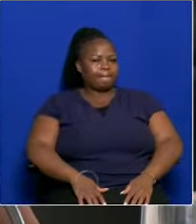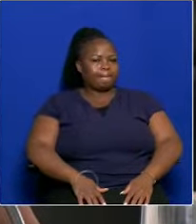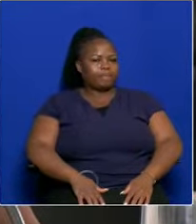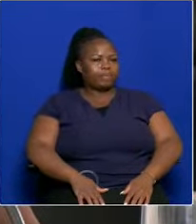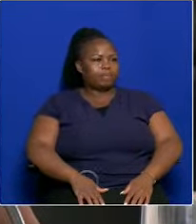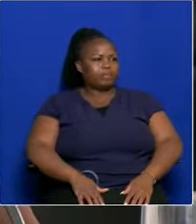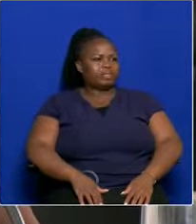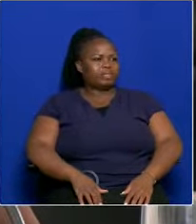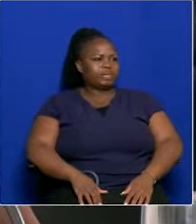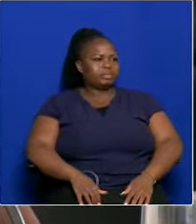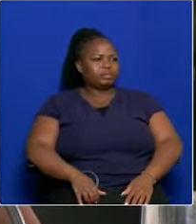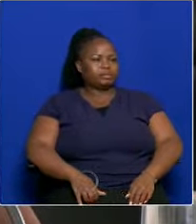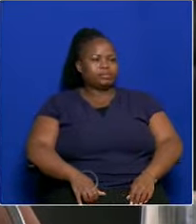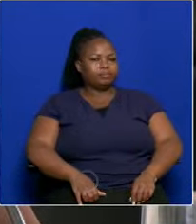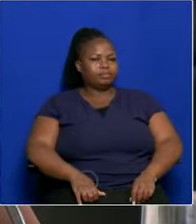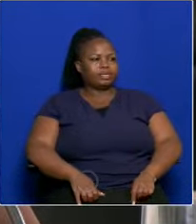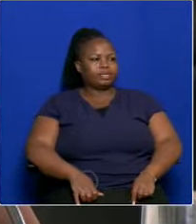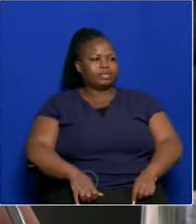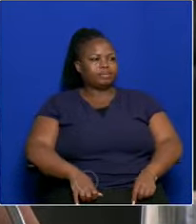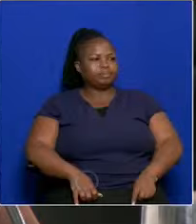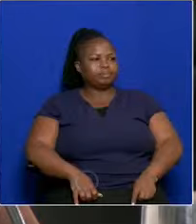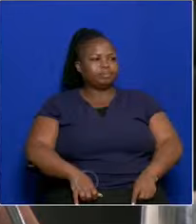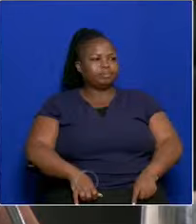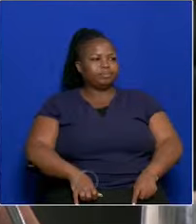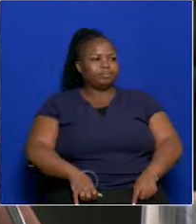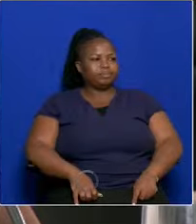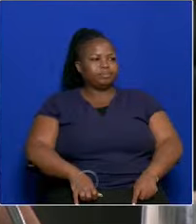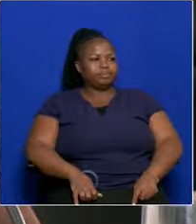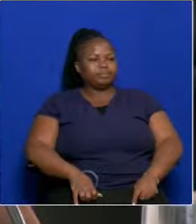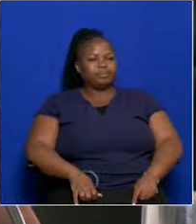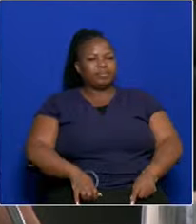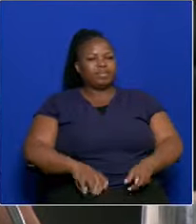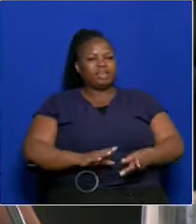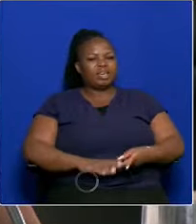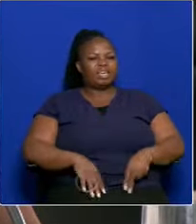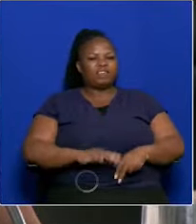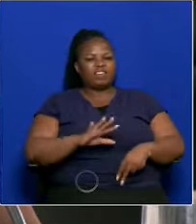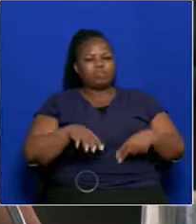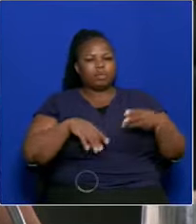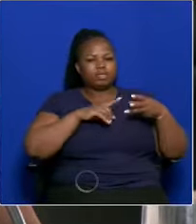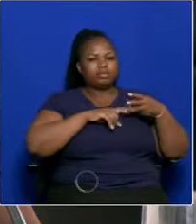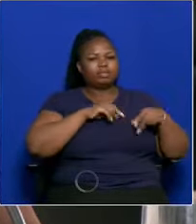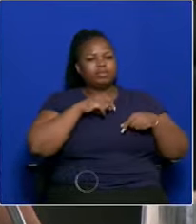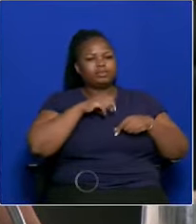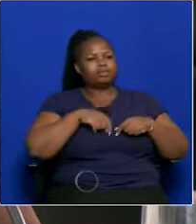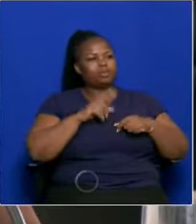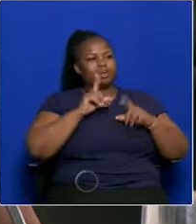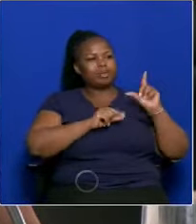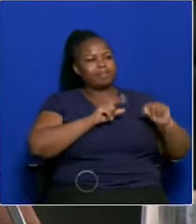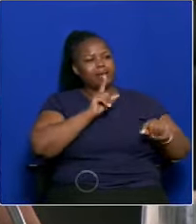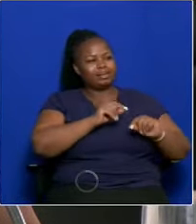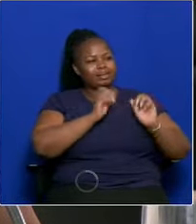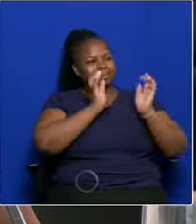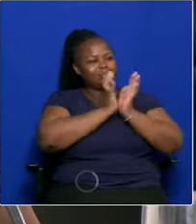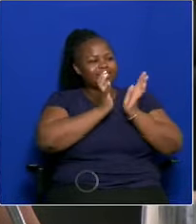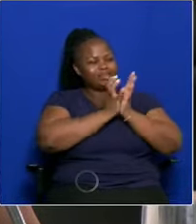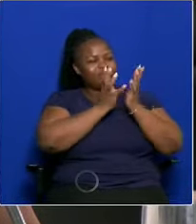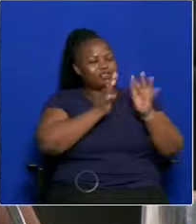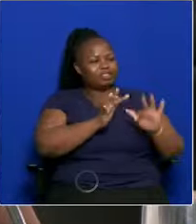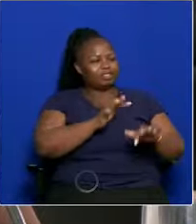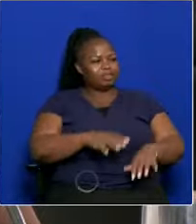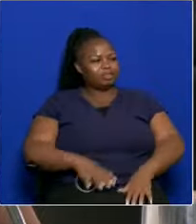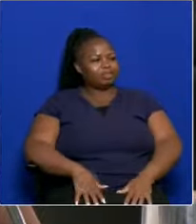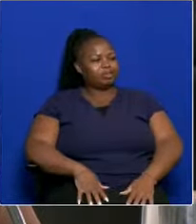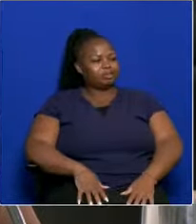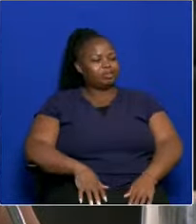2024, you met once at the party. At the party, yes. Okay. And the calls, both the calls or the